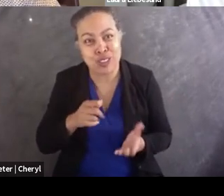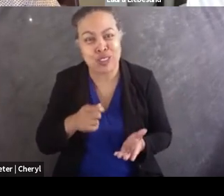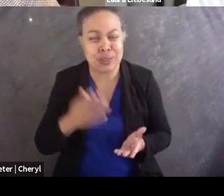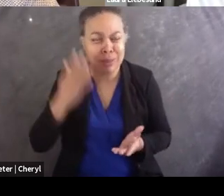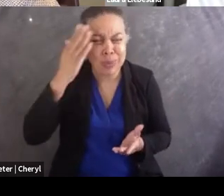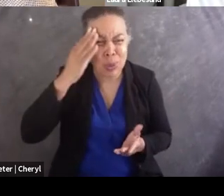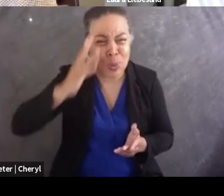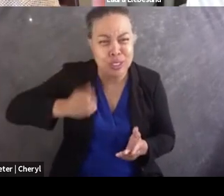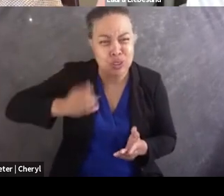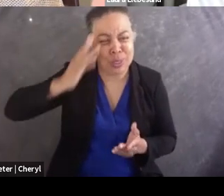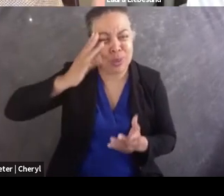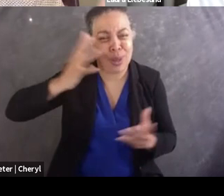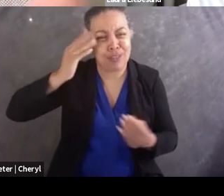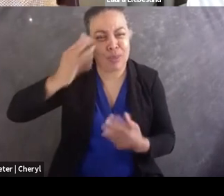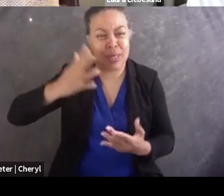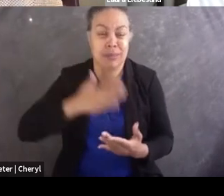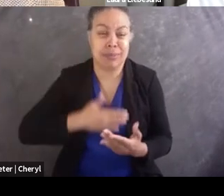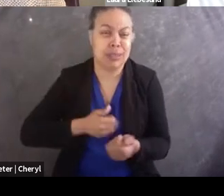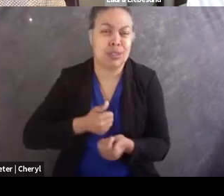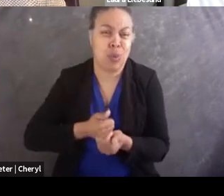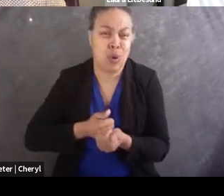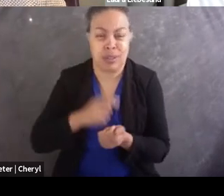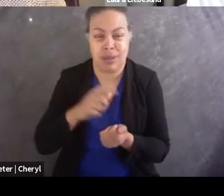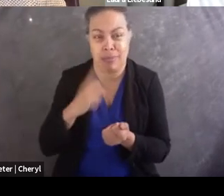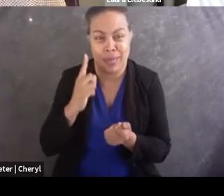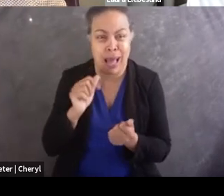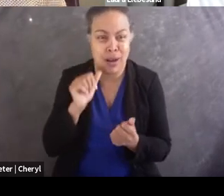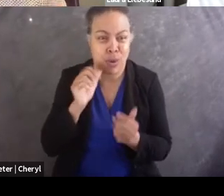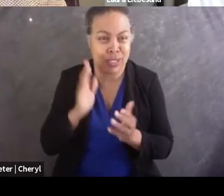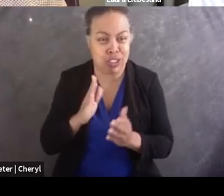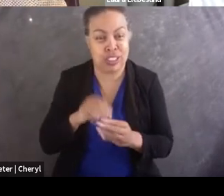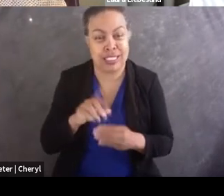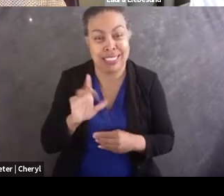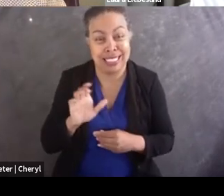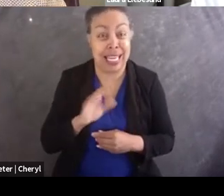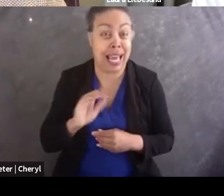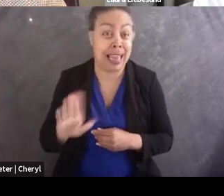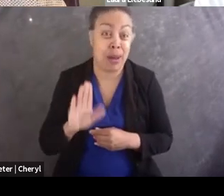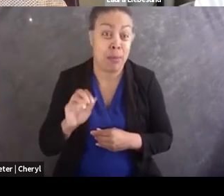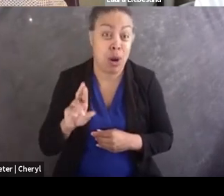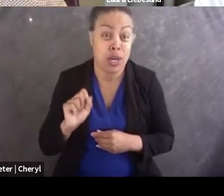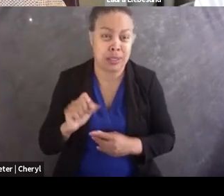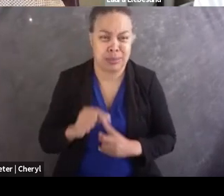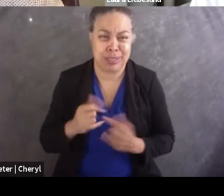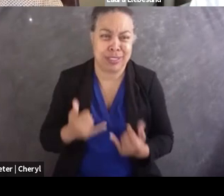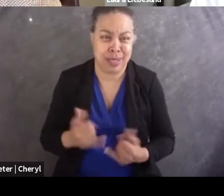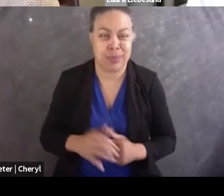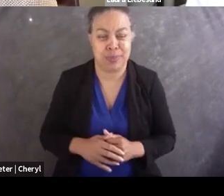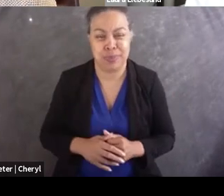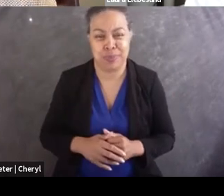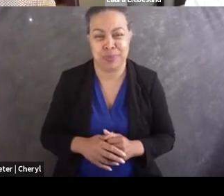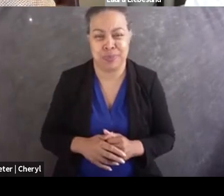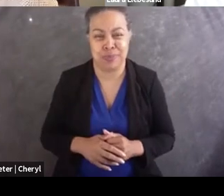information, and please support your bartenders, particularly Black bartenders in DC and their bars, particularly during this time. So it's a fun